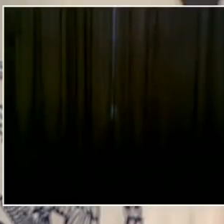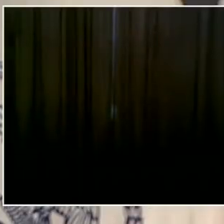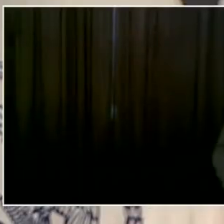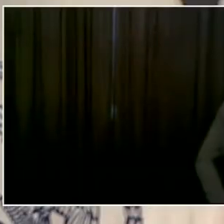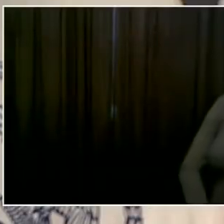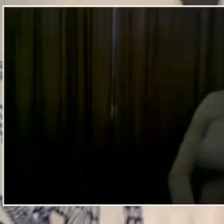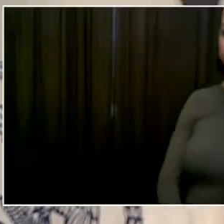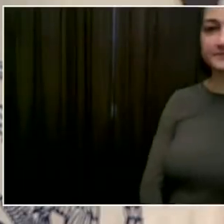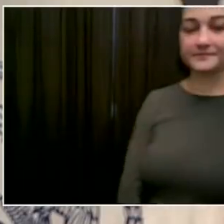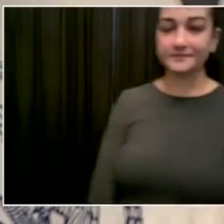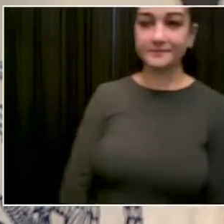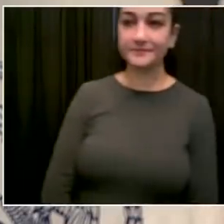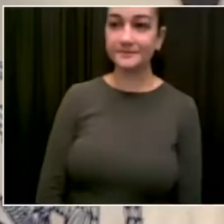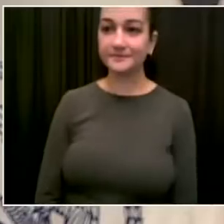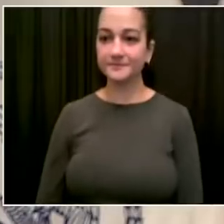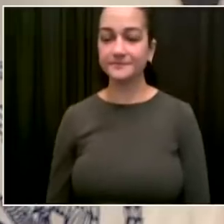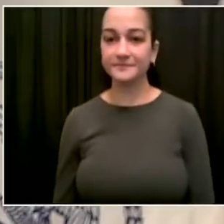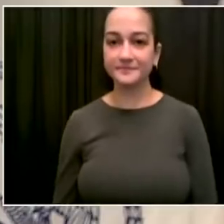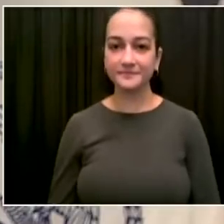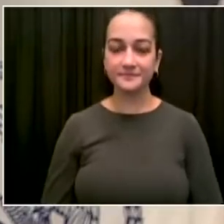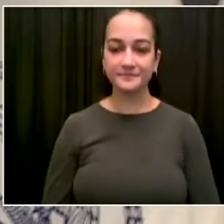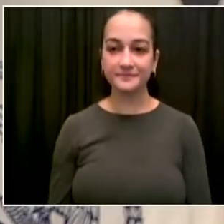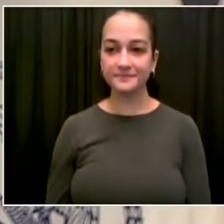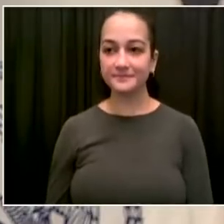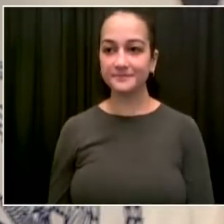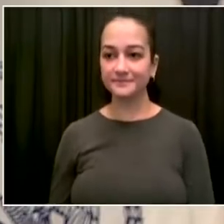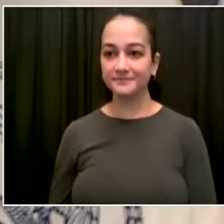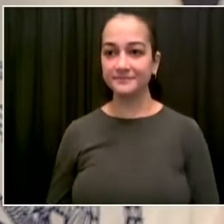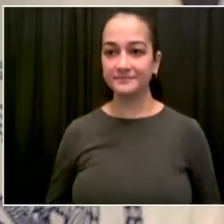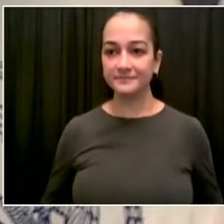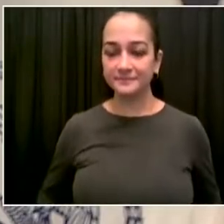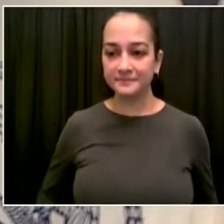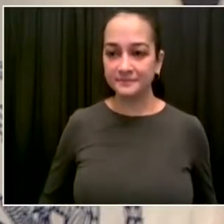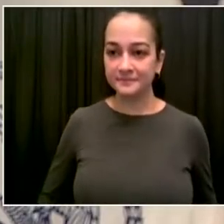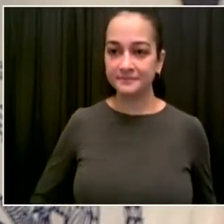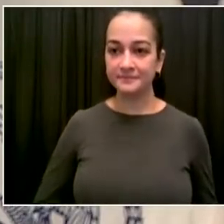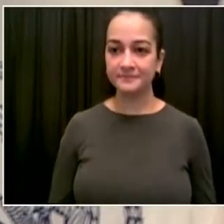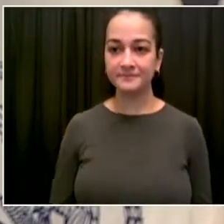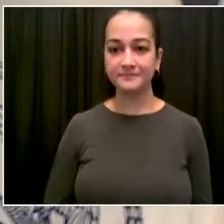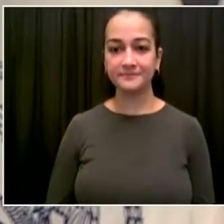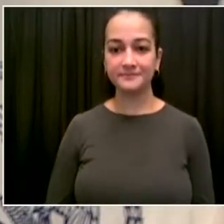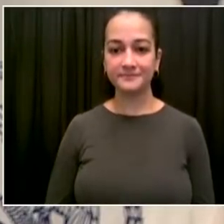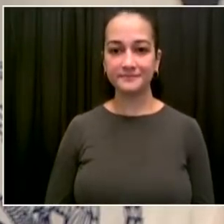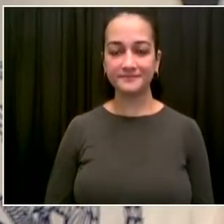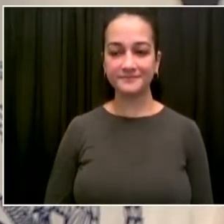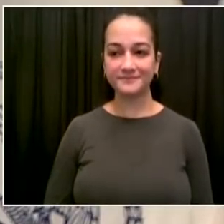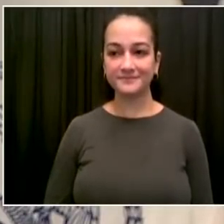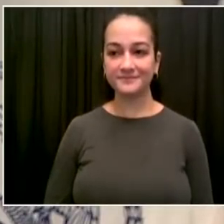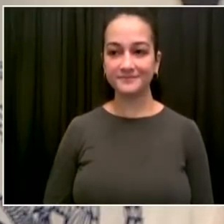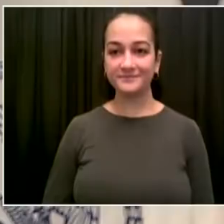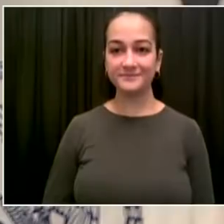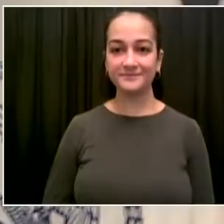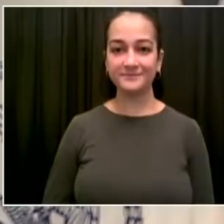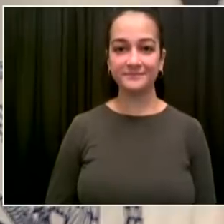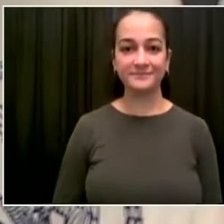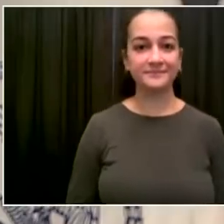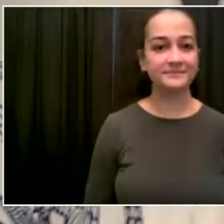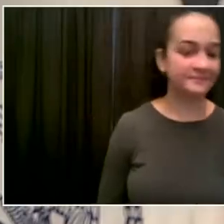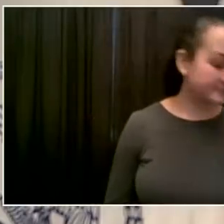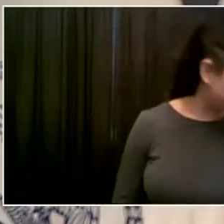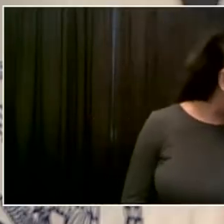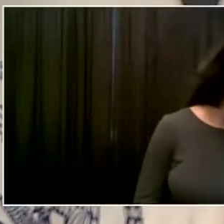la ciudad, tiene que recibir su primera dosis antes de las 5 de la tarde del